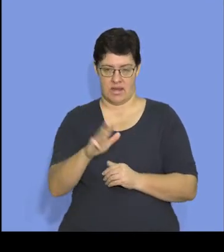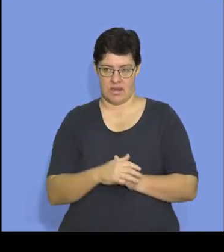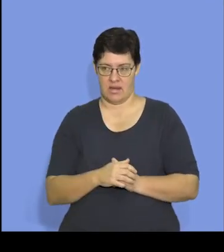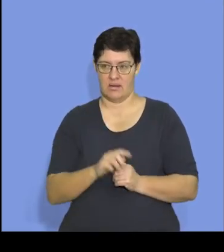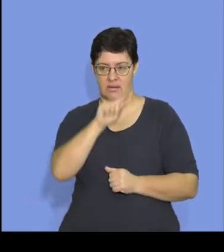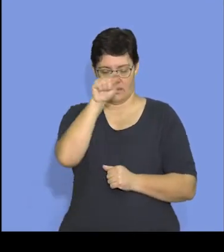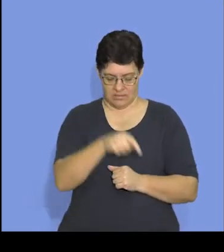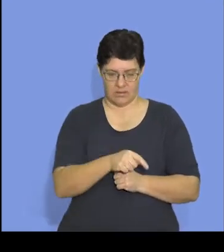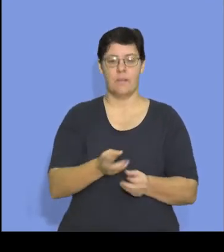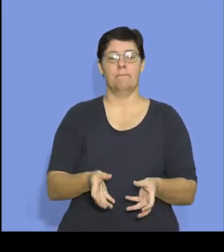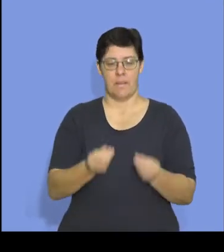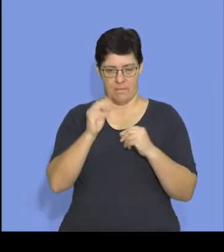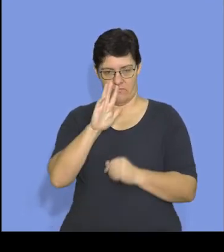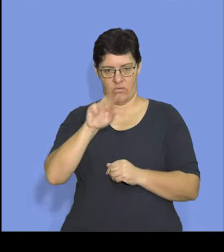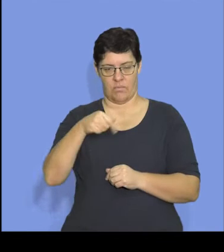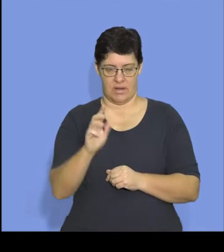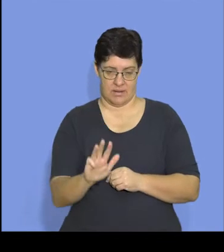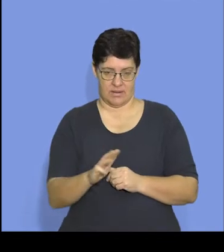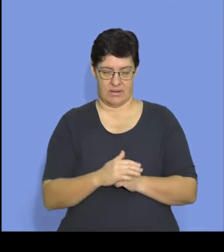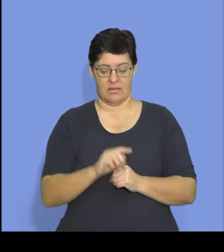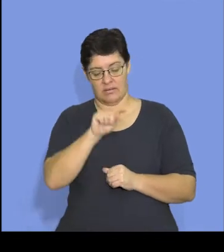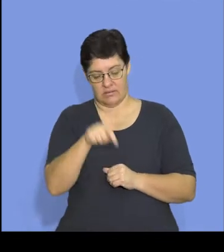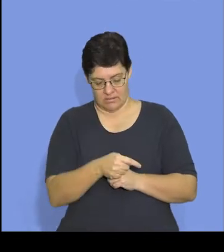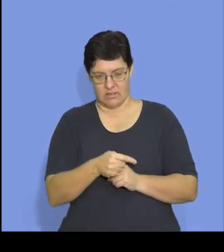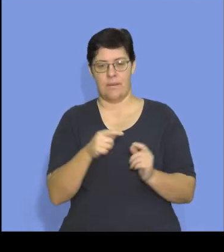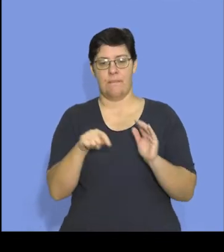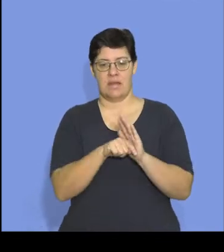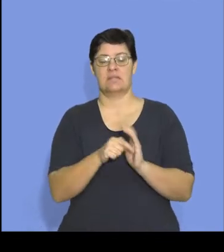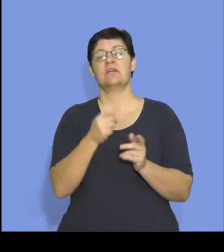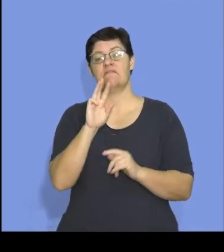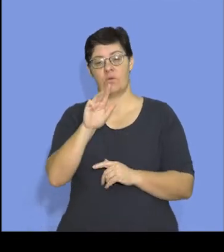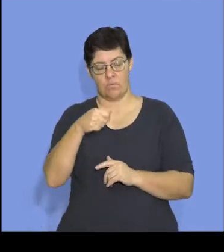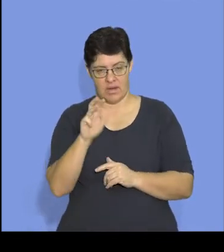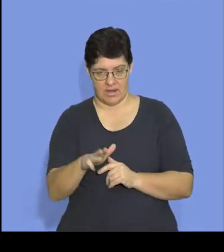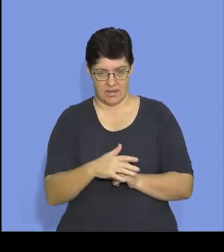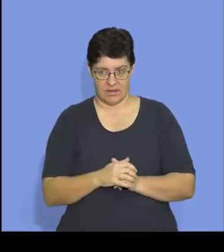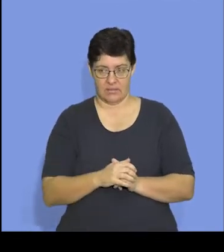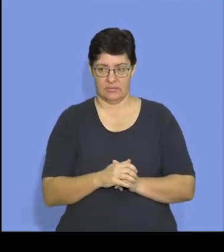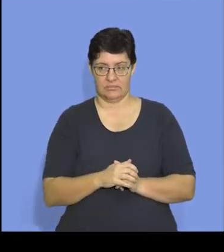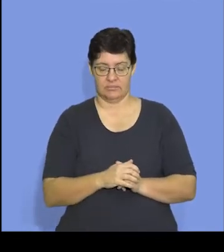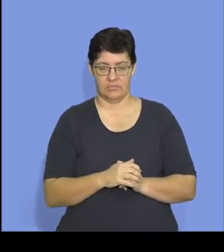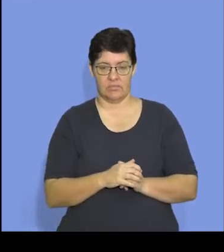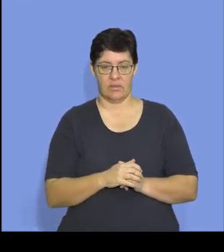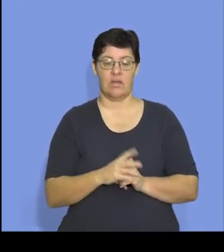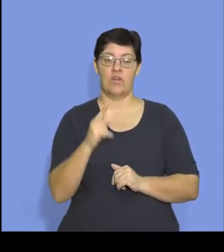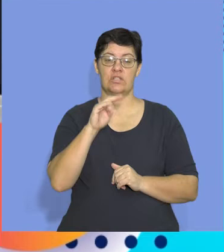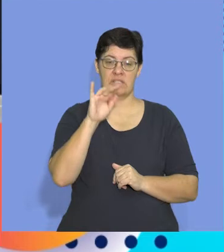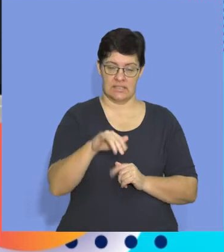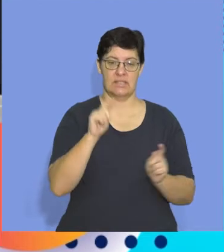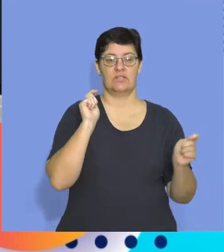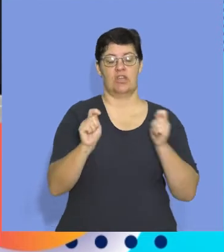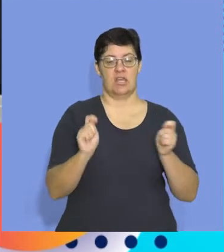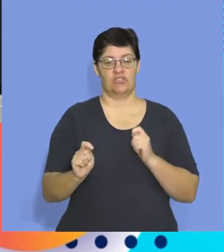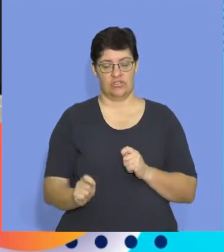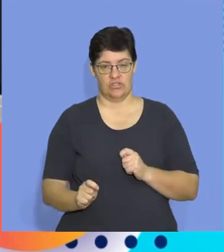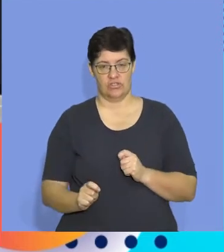minus those, it's 4,9. Minus those, it's 4,9. So the velocity is changing